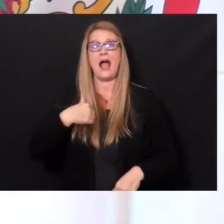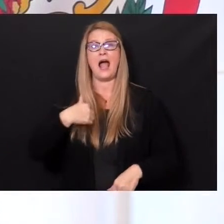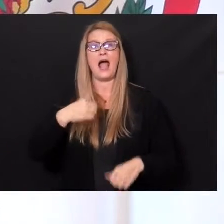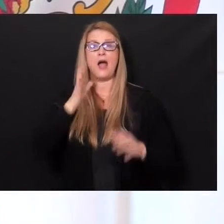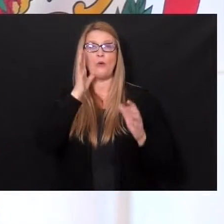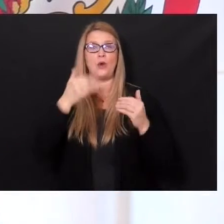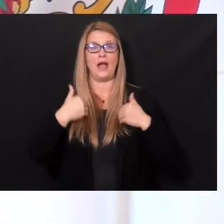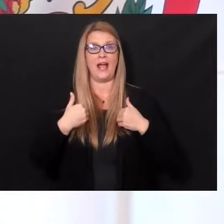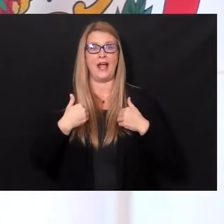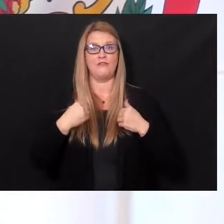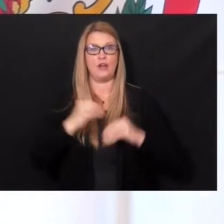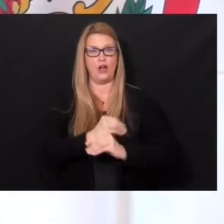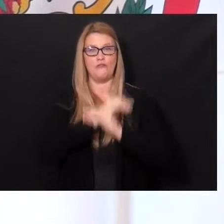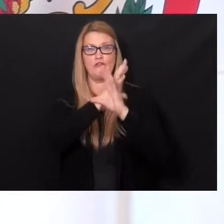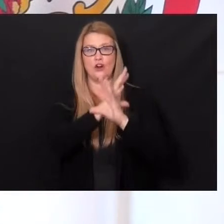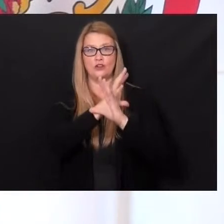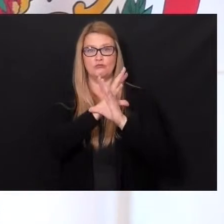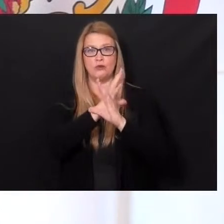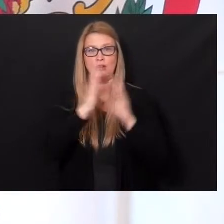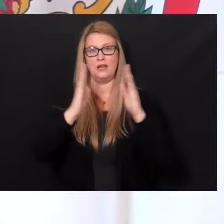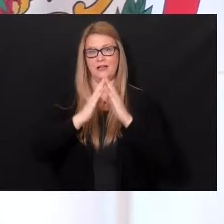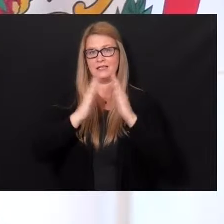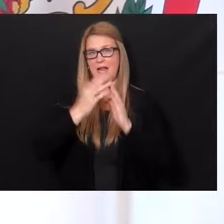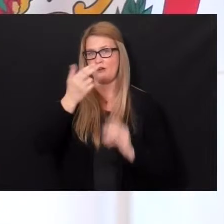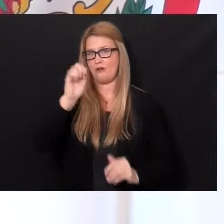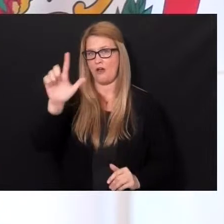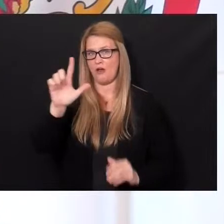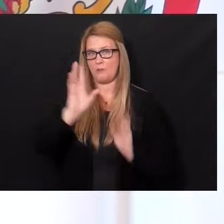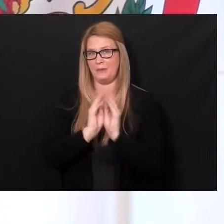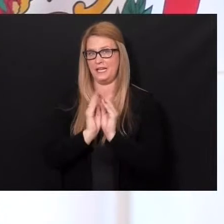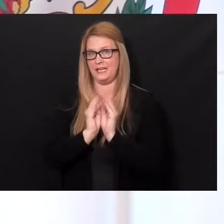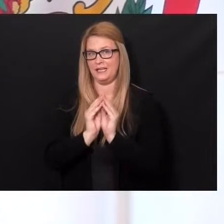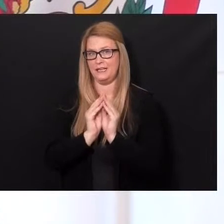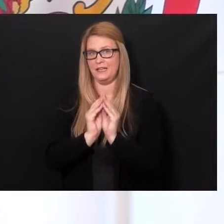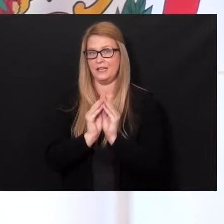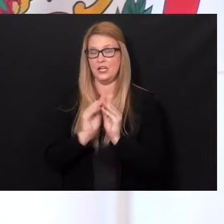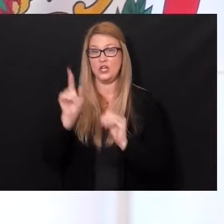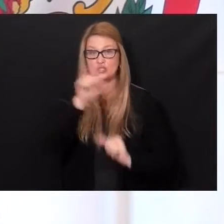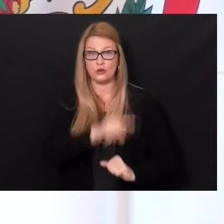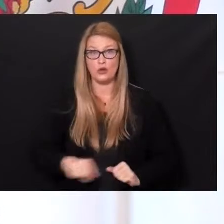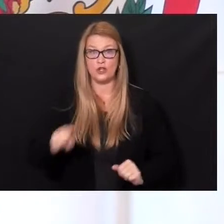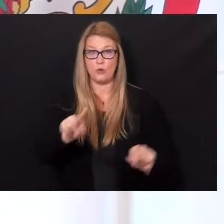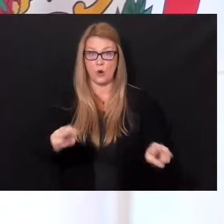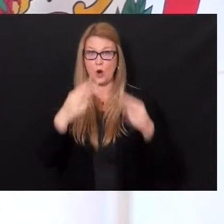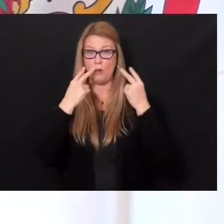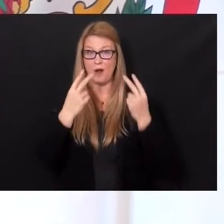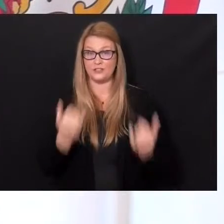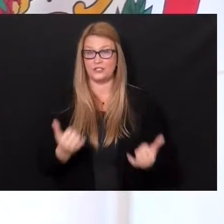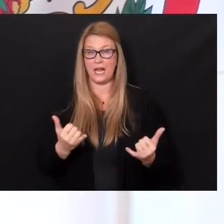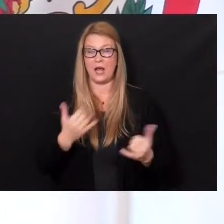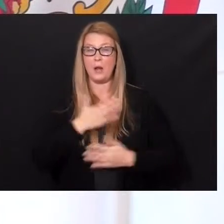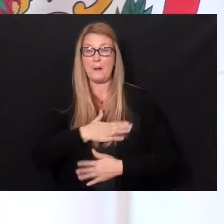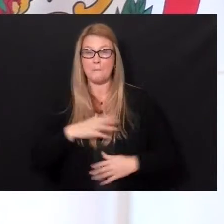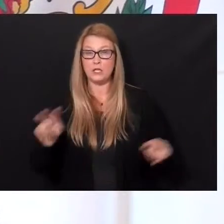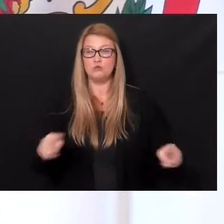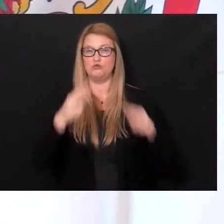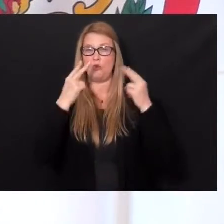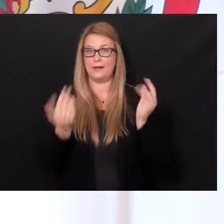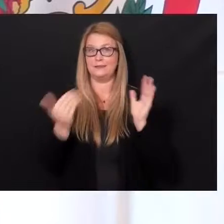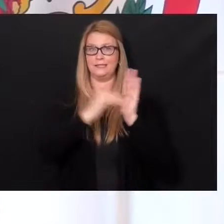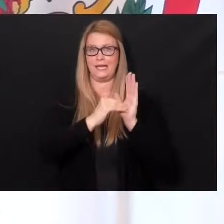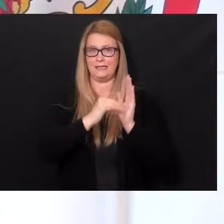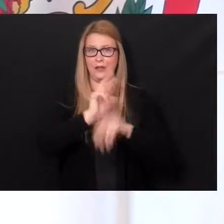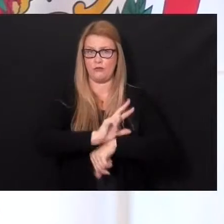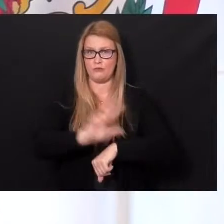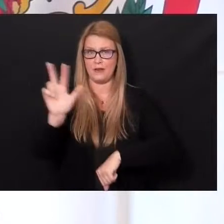virtual town hall meeting right here just like we are. So all of you that are tuning in right now, please tune back in.